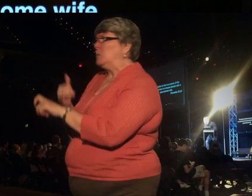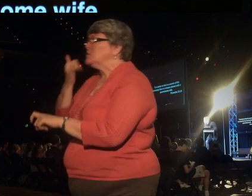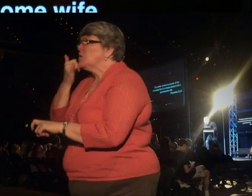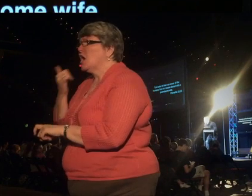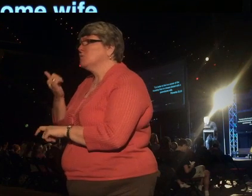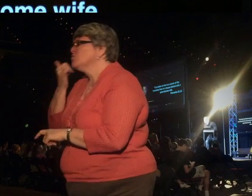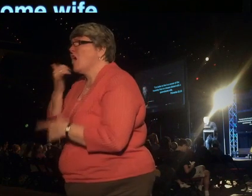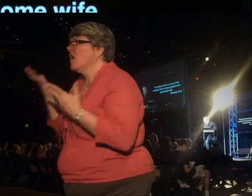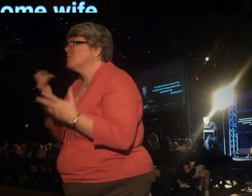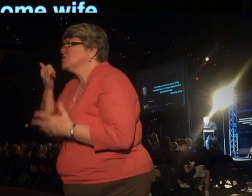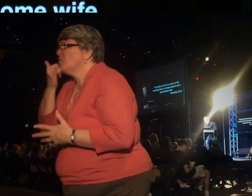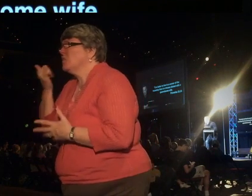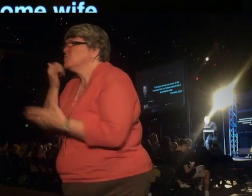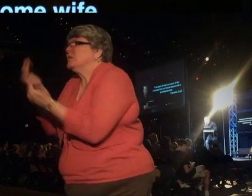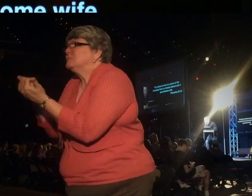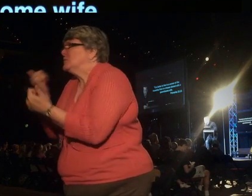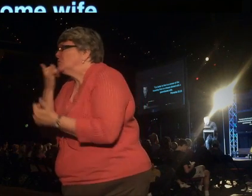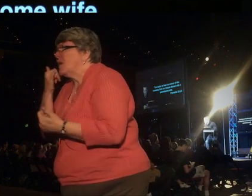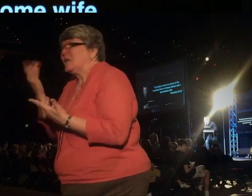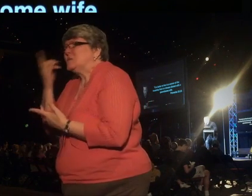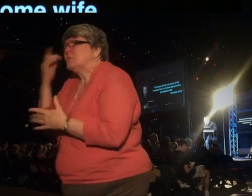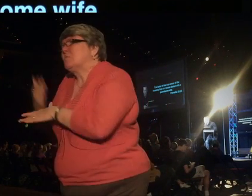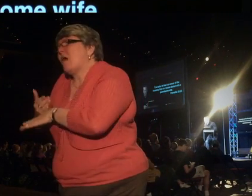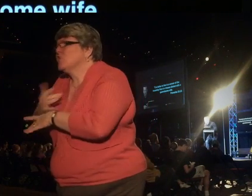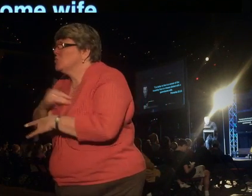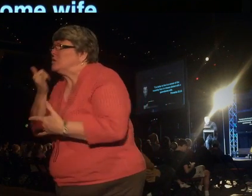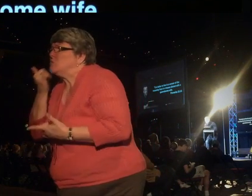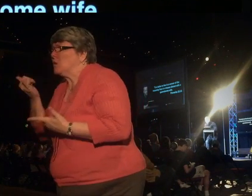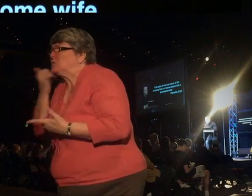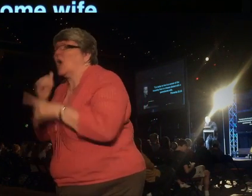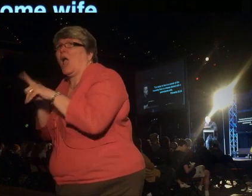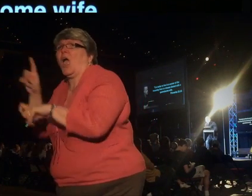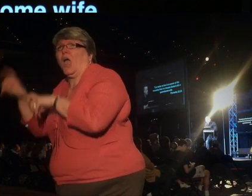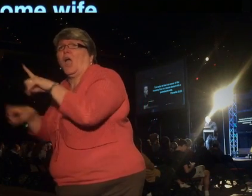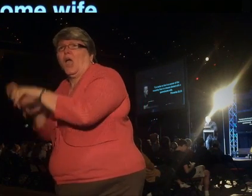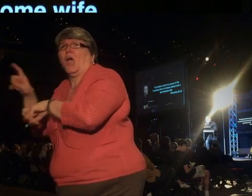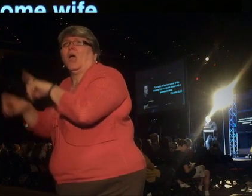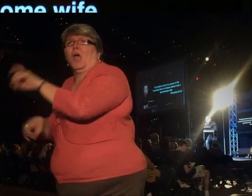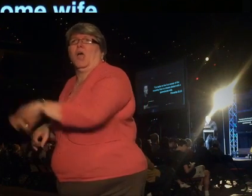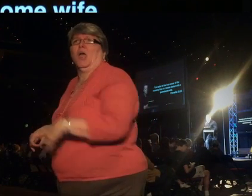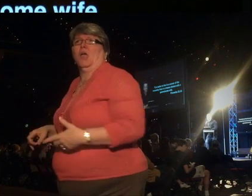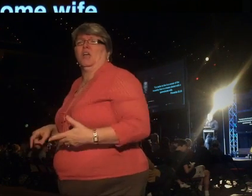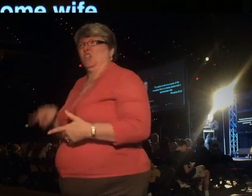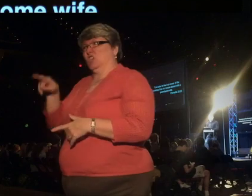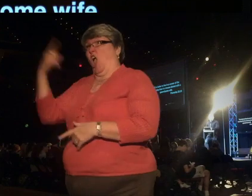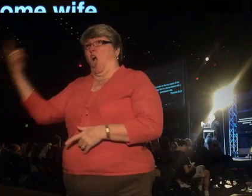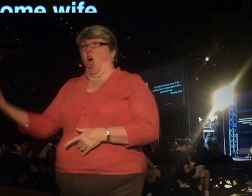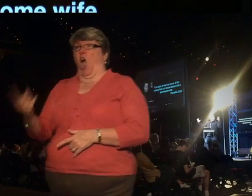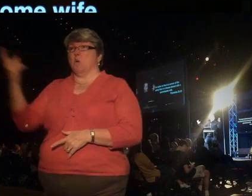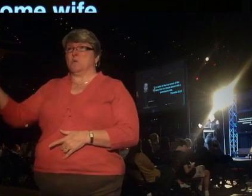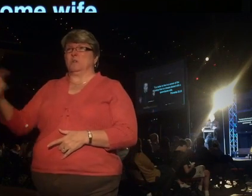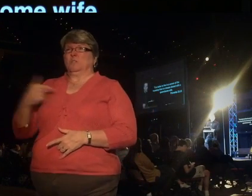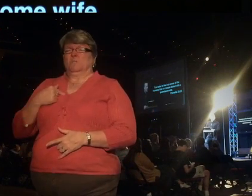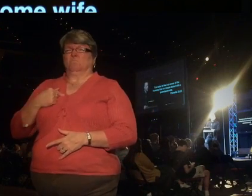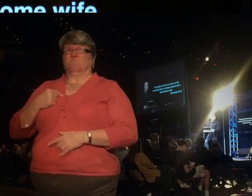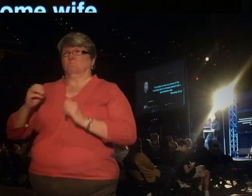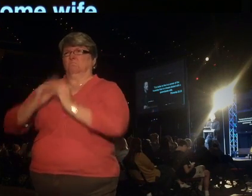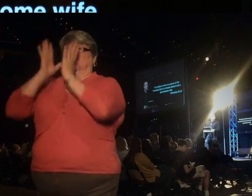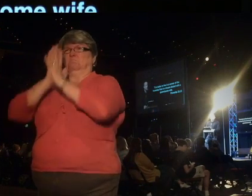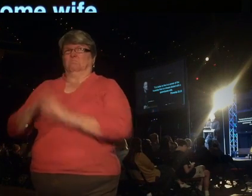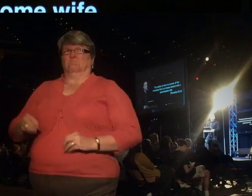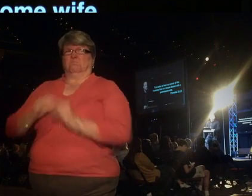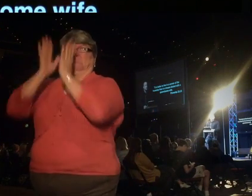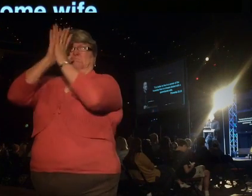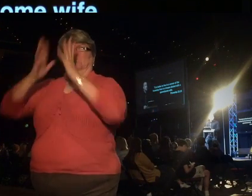ask, what's wrong? No, tell me what's wrong. No, I know something's bothering you. What is it, right? Does she always have beef with